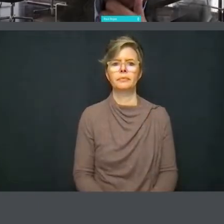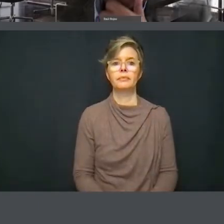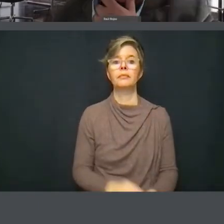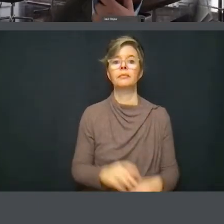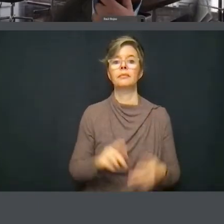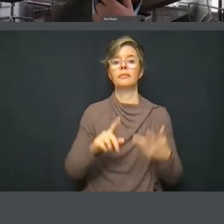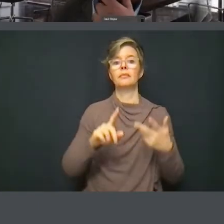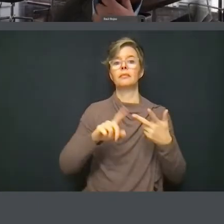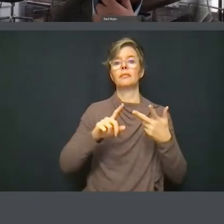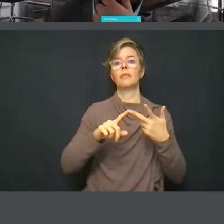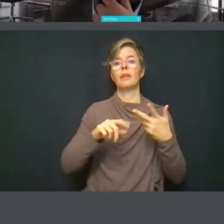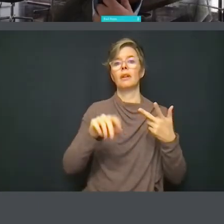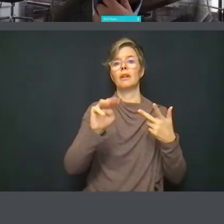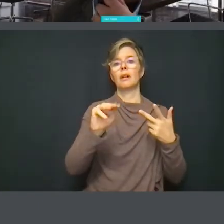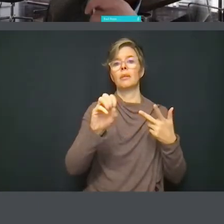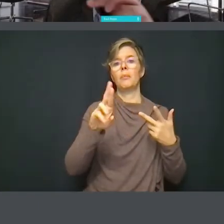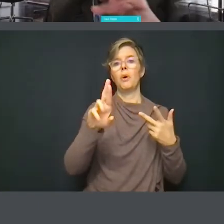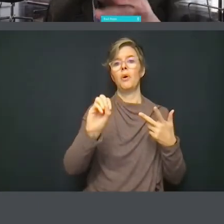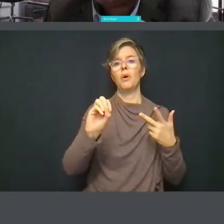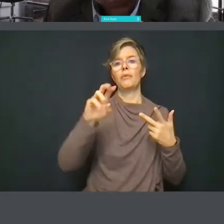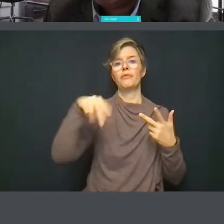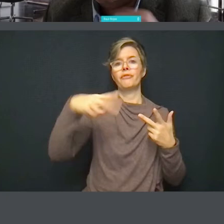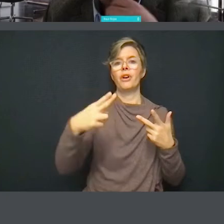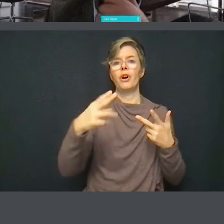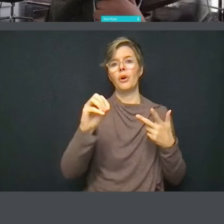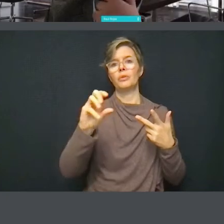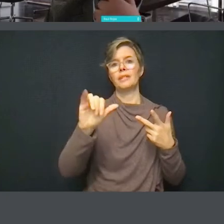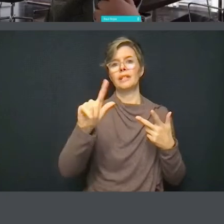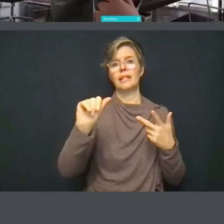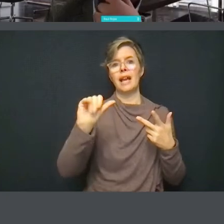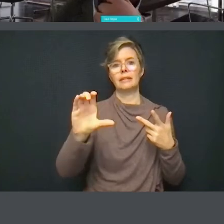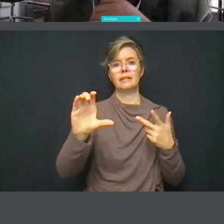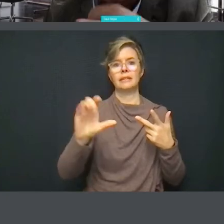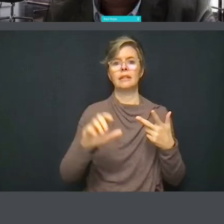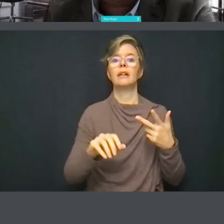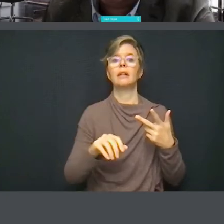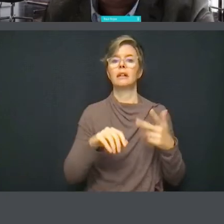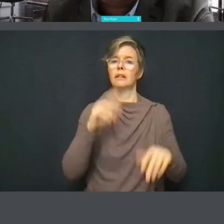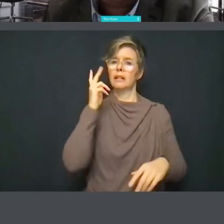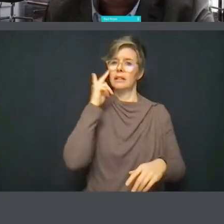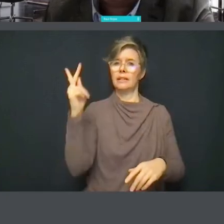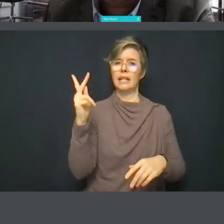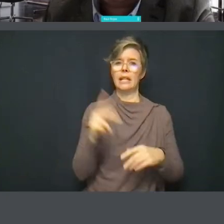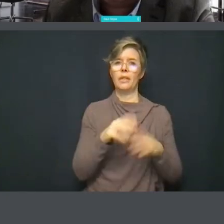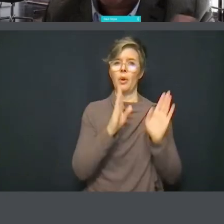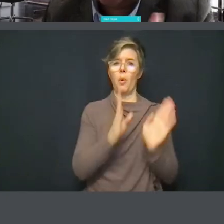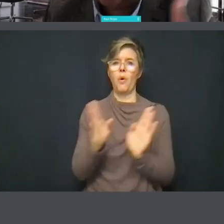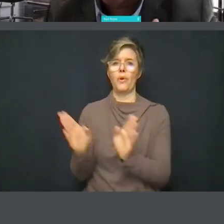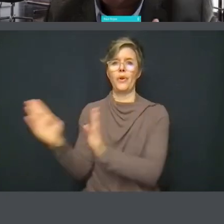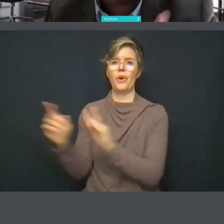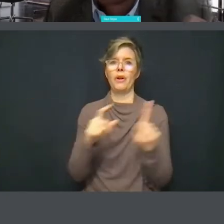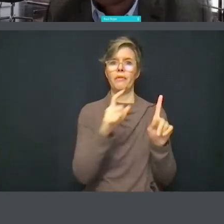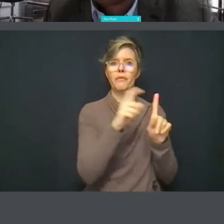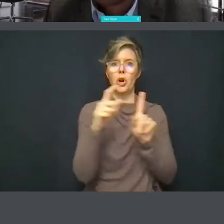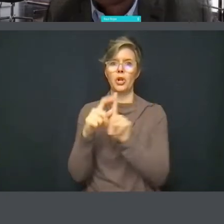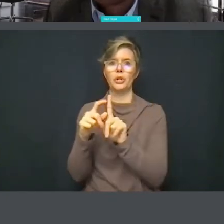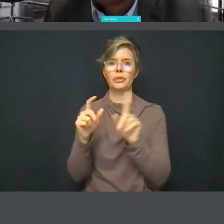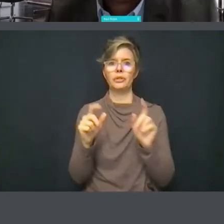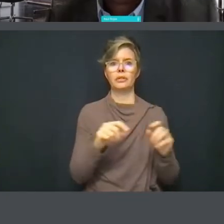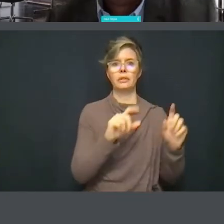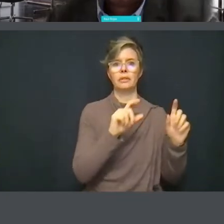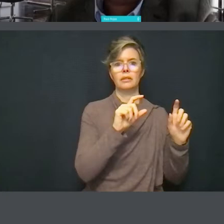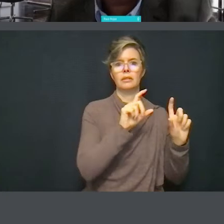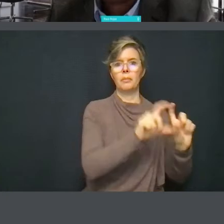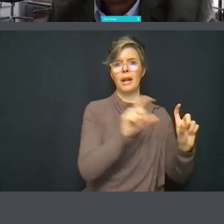Morphosyntactic variations can sometimes be in terms of ordering of words, right? So this first one, which means like dad come over,